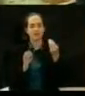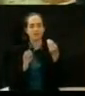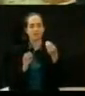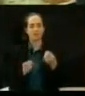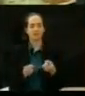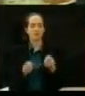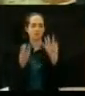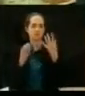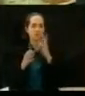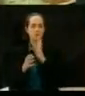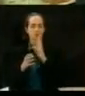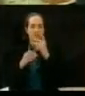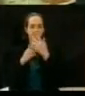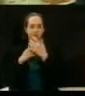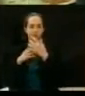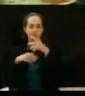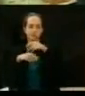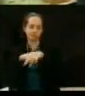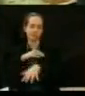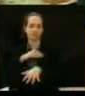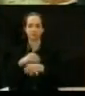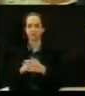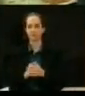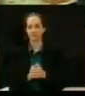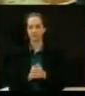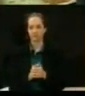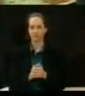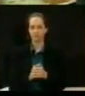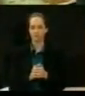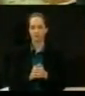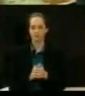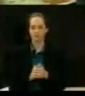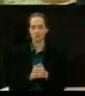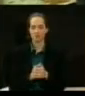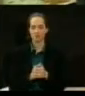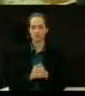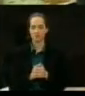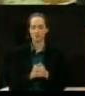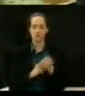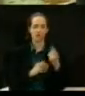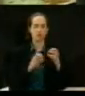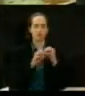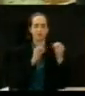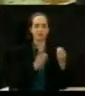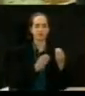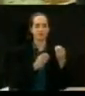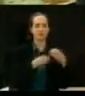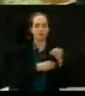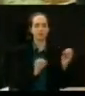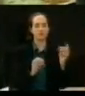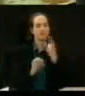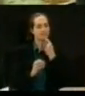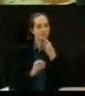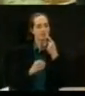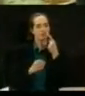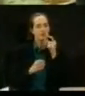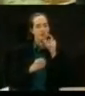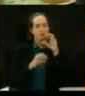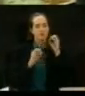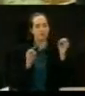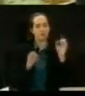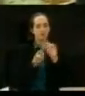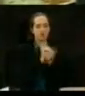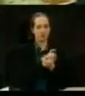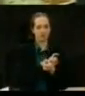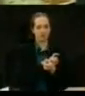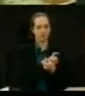Mr. Wietrich in the Office of Neighborhoods told us this afternoon that no changes were being made to the existing ordinance, with the